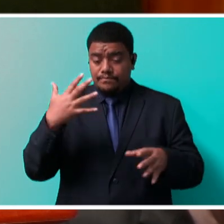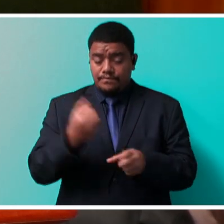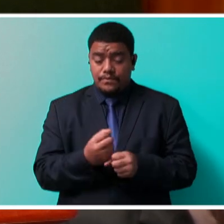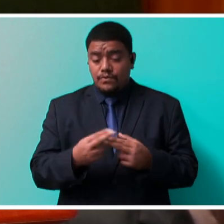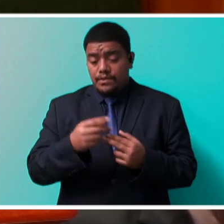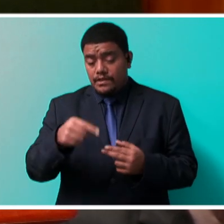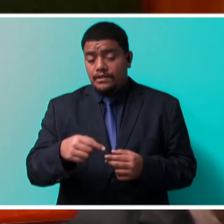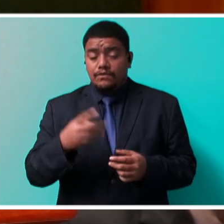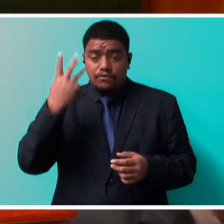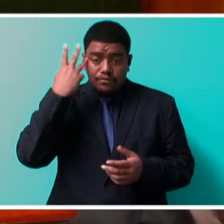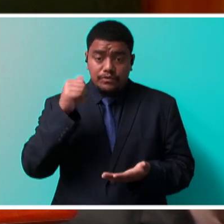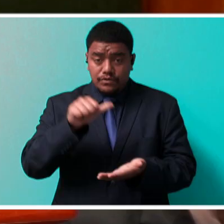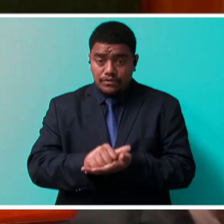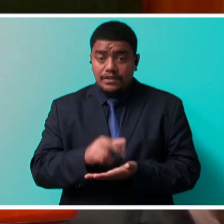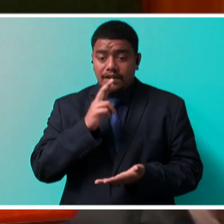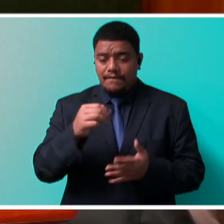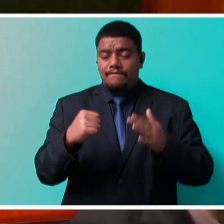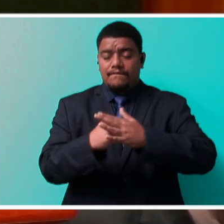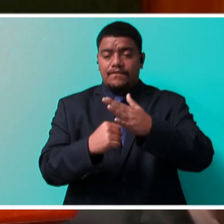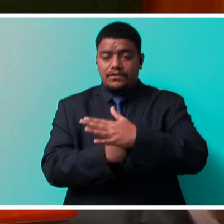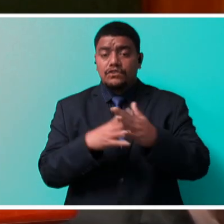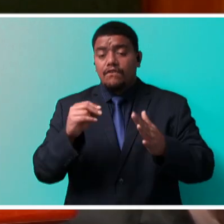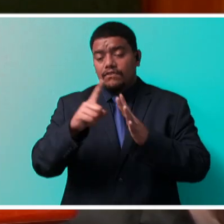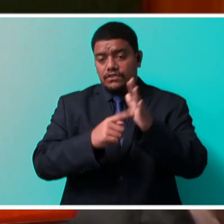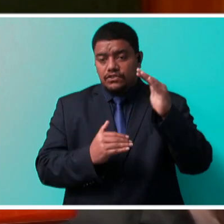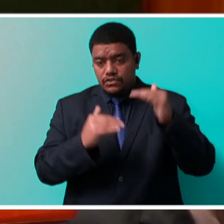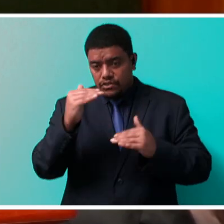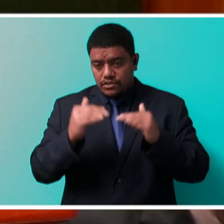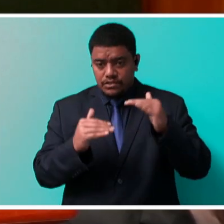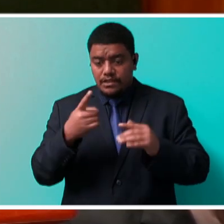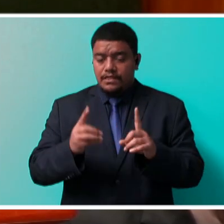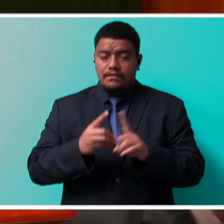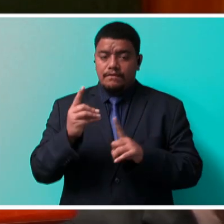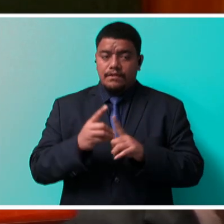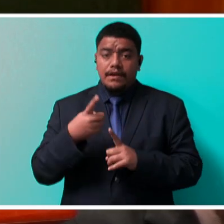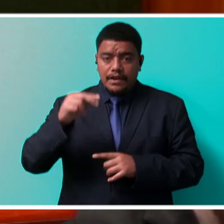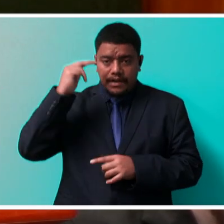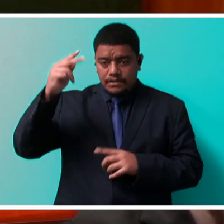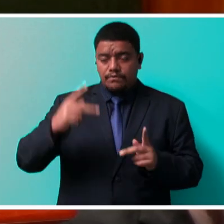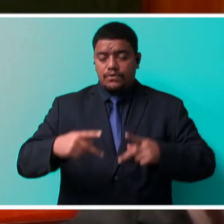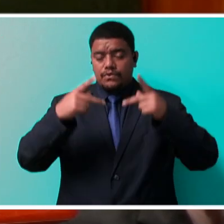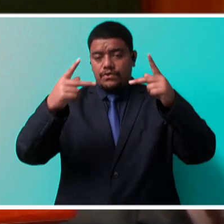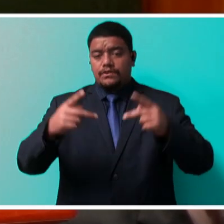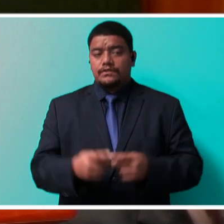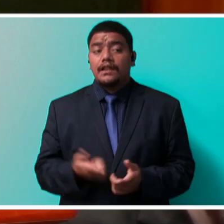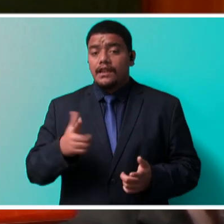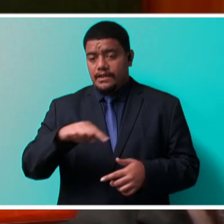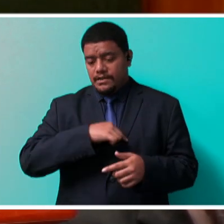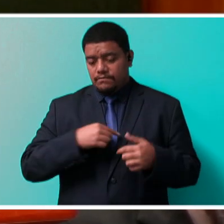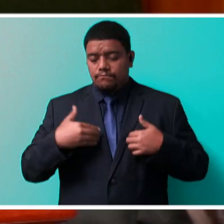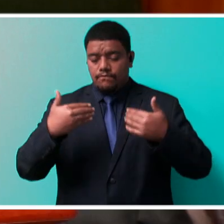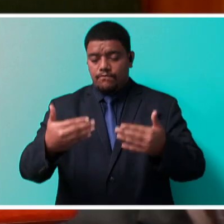this. Women's rights are the foundation of justice, sustainable development, and national progress. Let us move forward